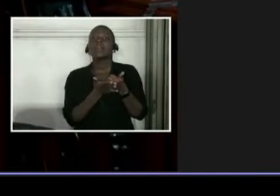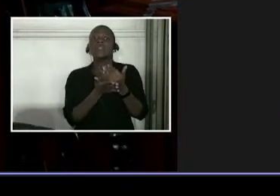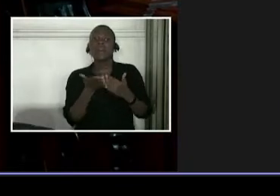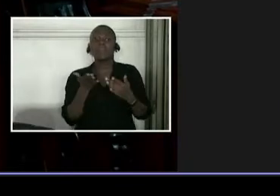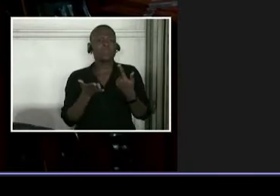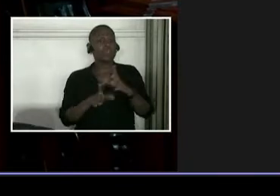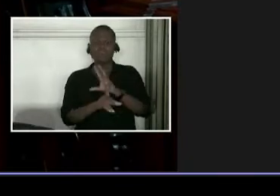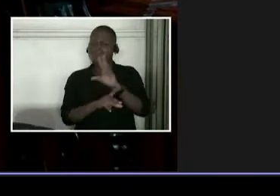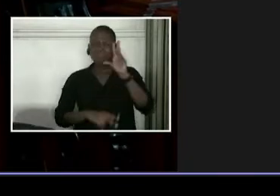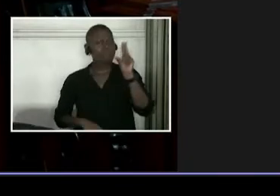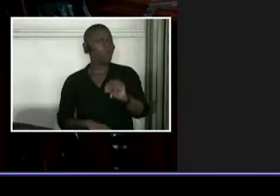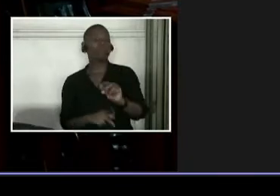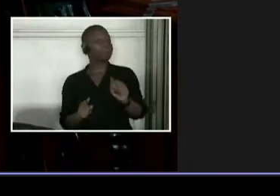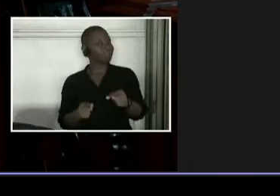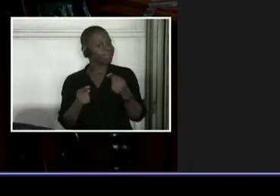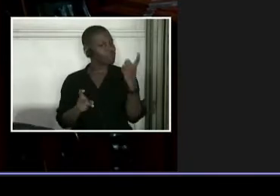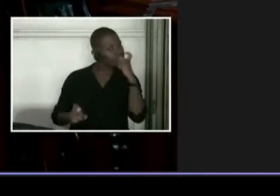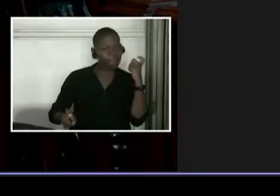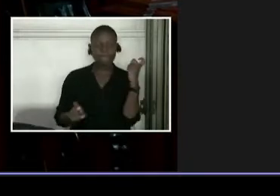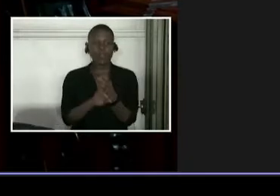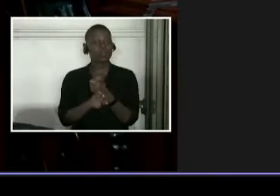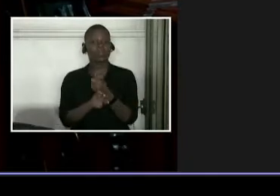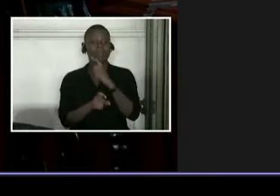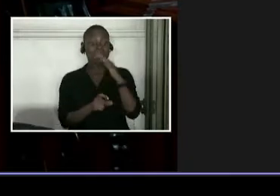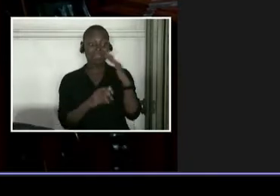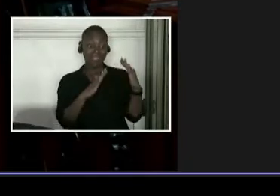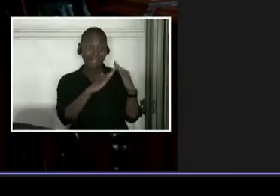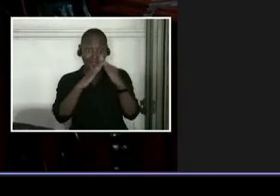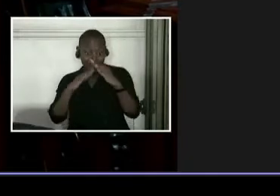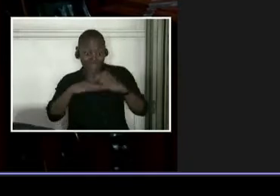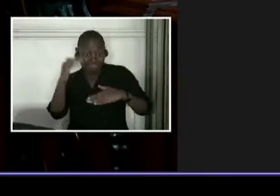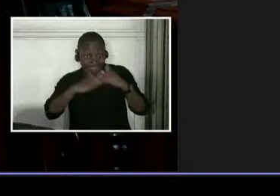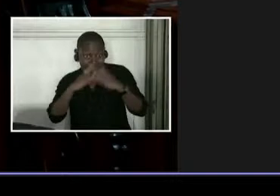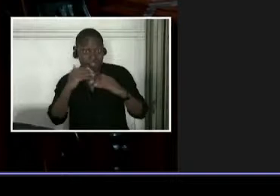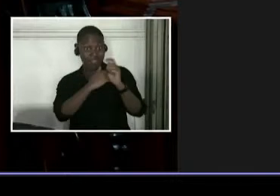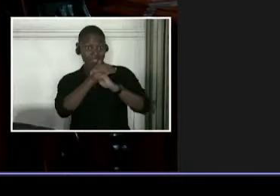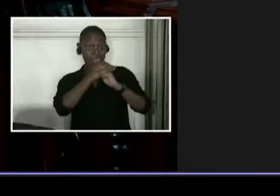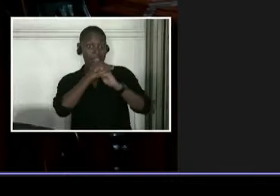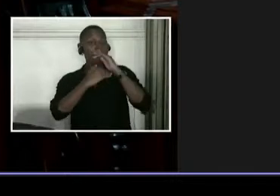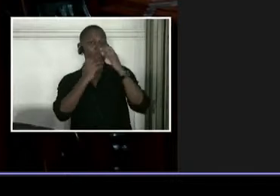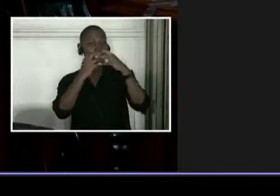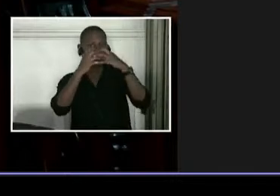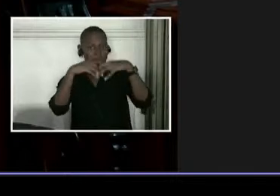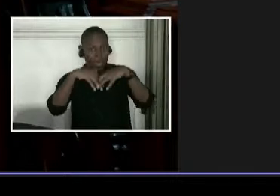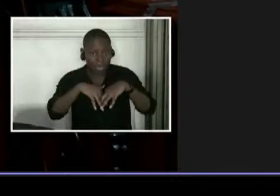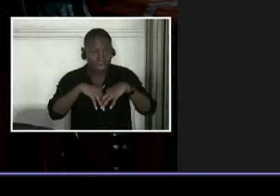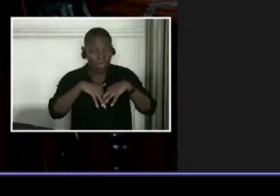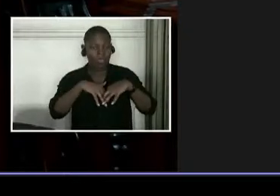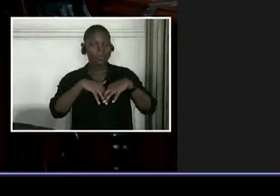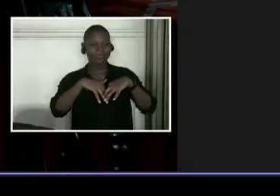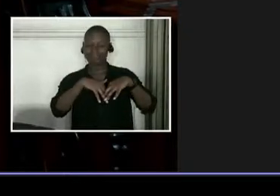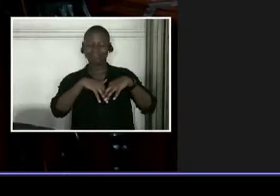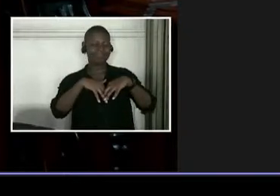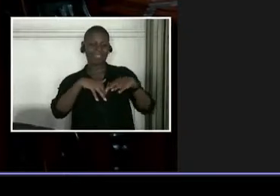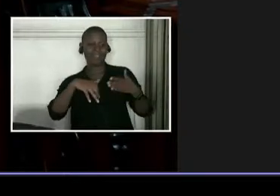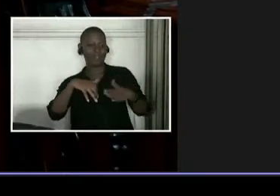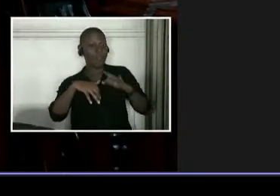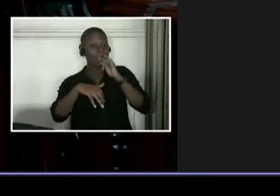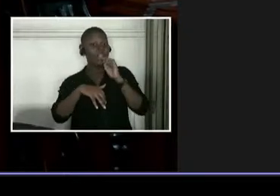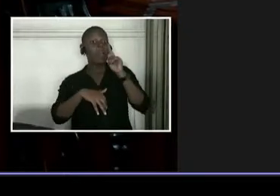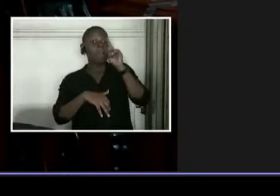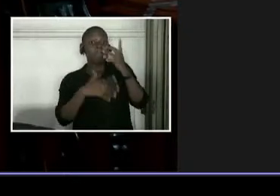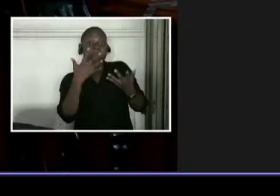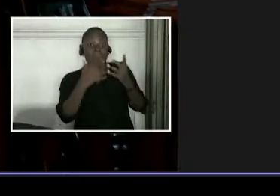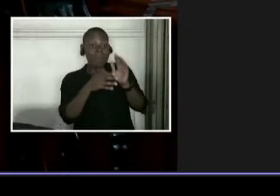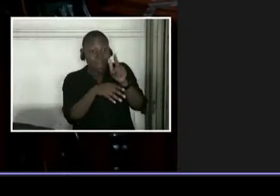our backyards that you will build temporary residential units that later on will be transformed to permanent units